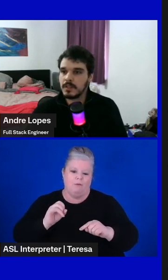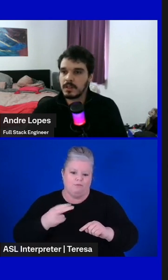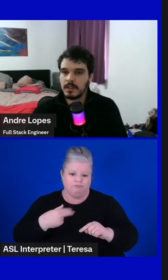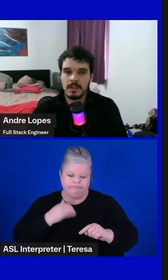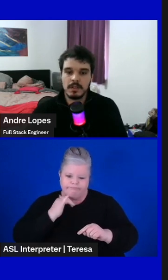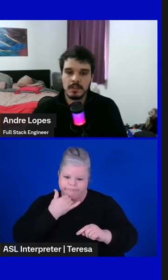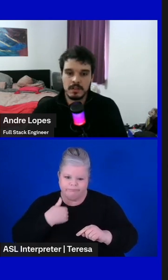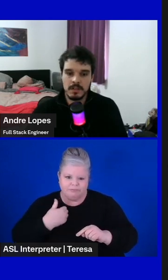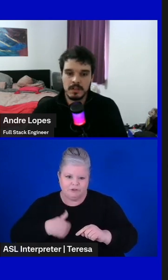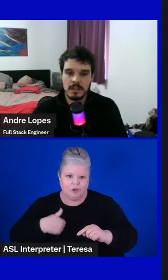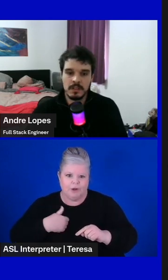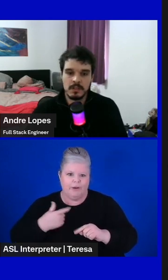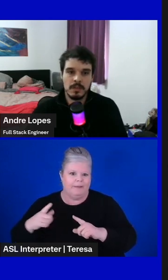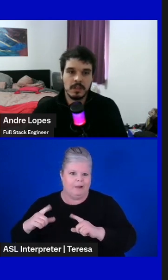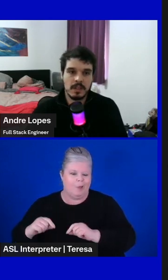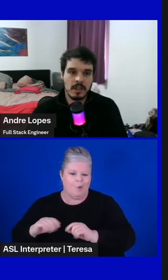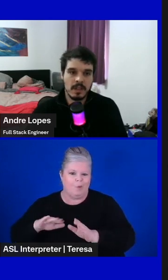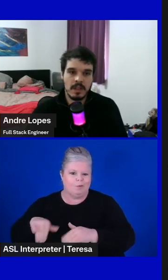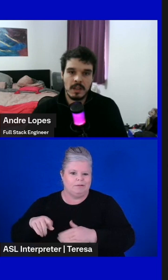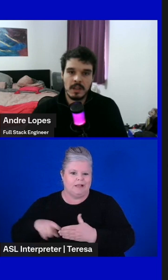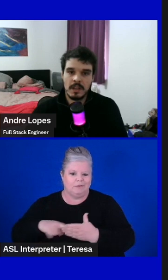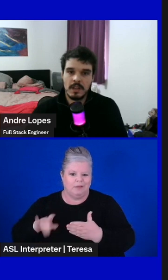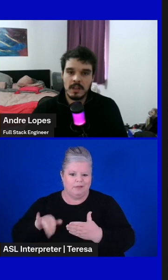close, cancel.